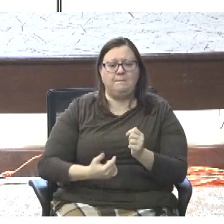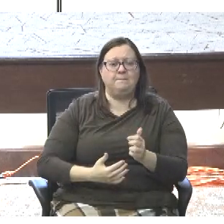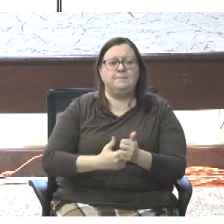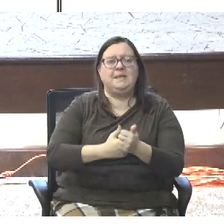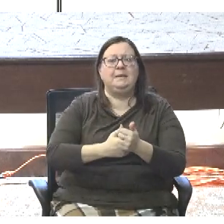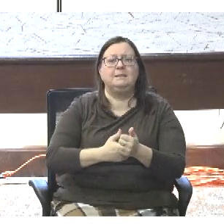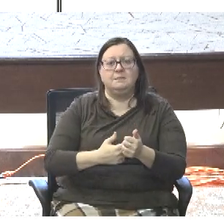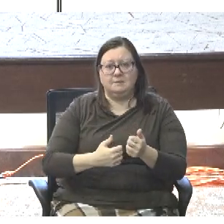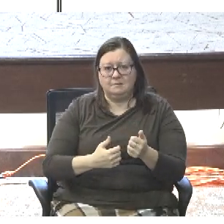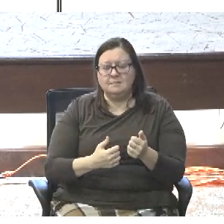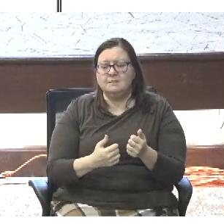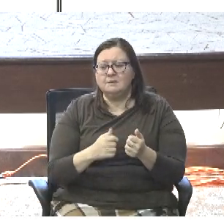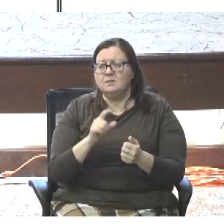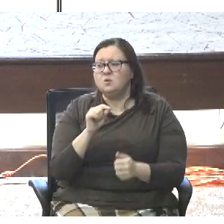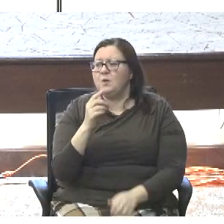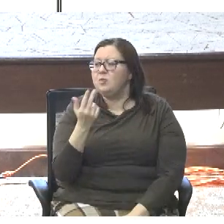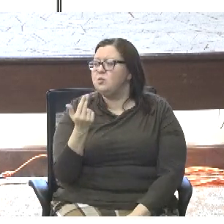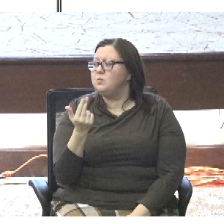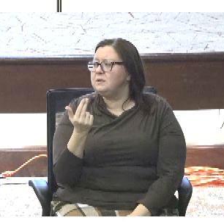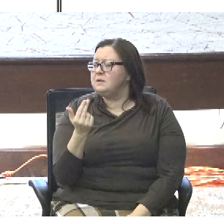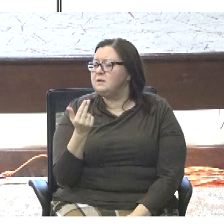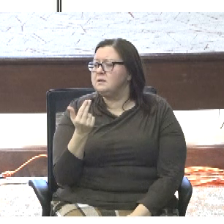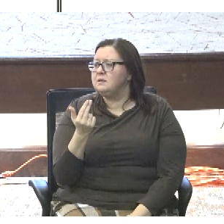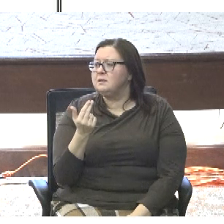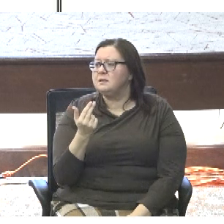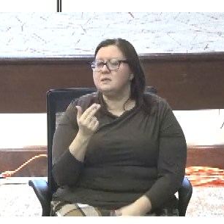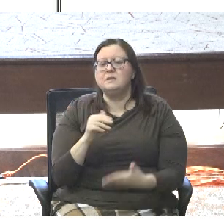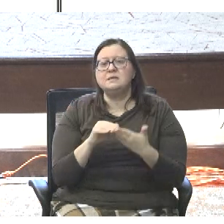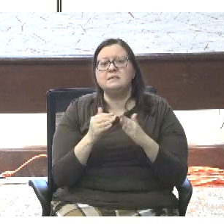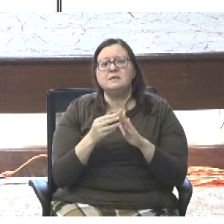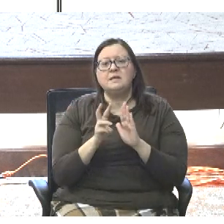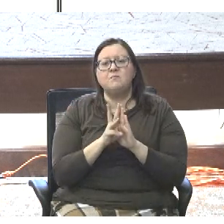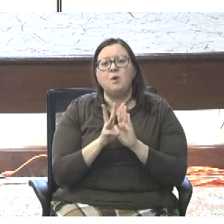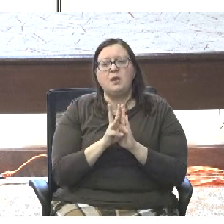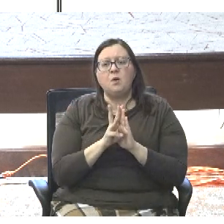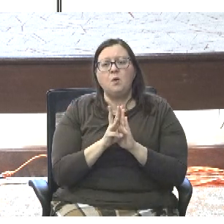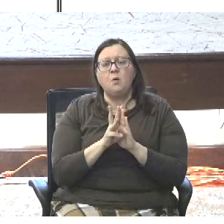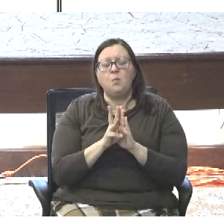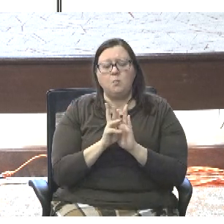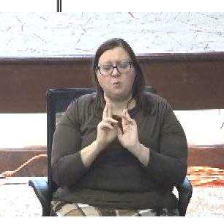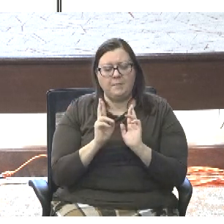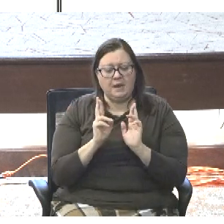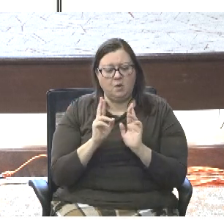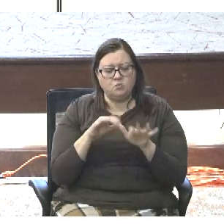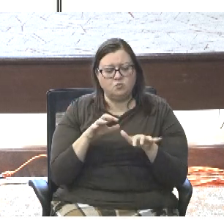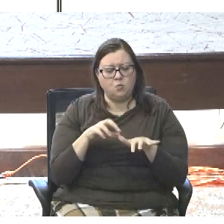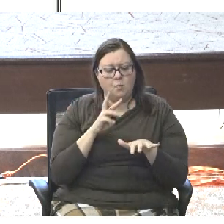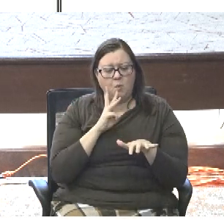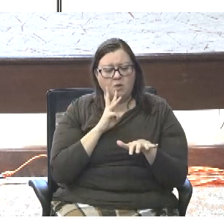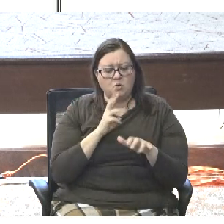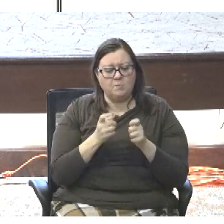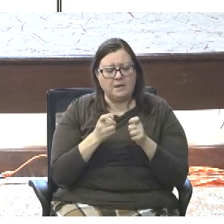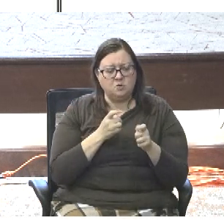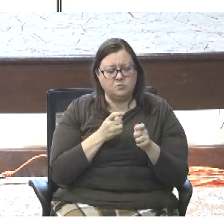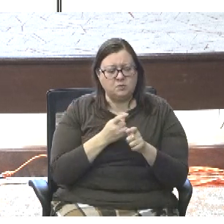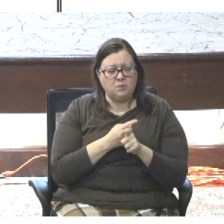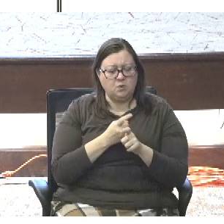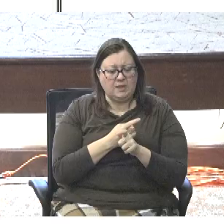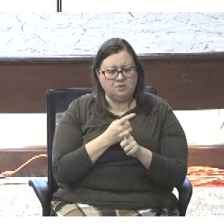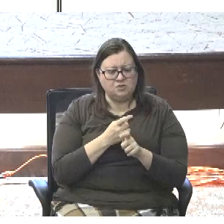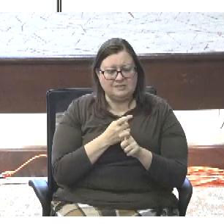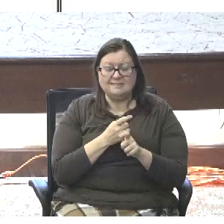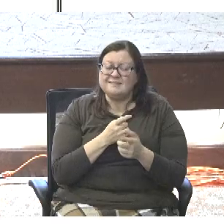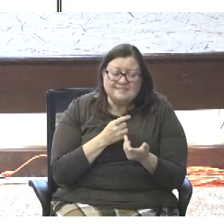update. In 2013, the City of Waco did prepare a stormwater management regulation that is